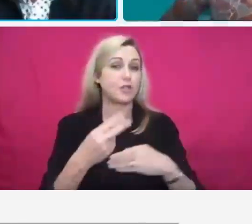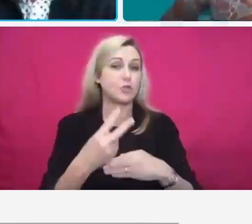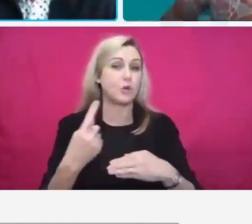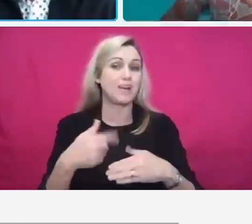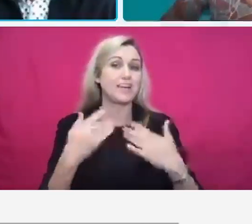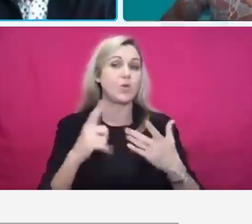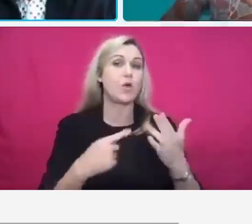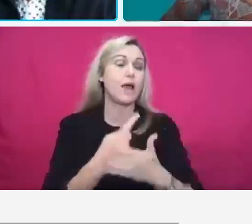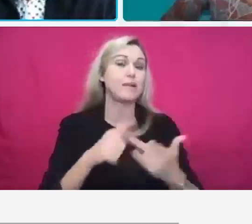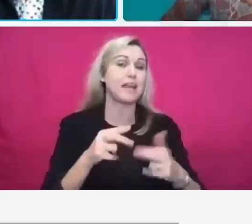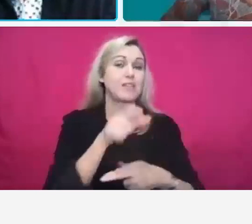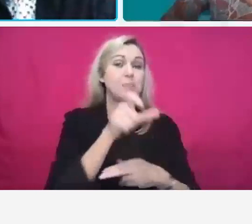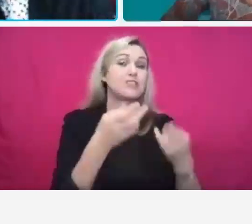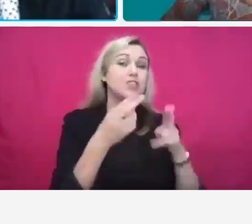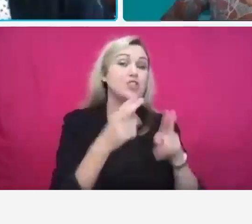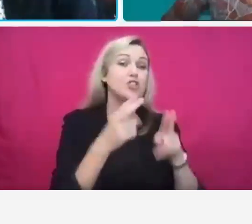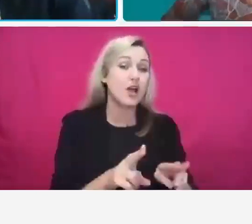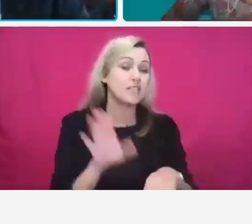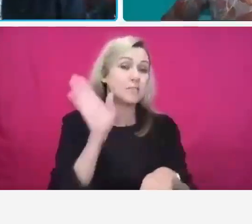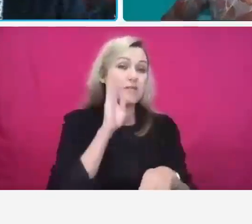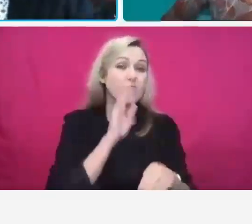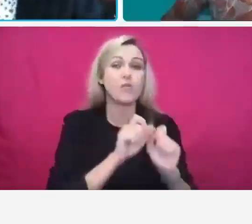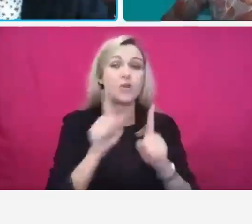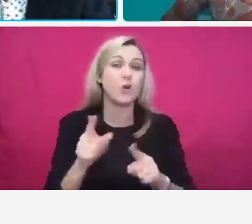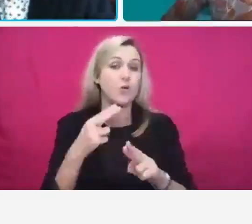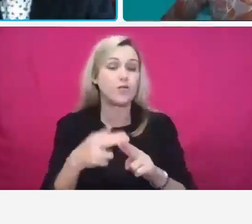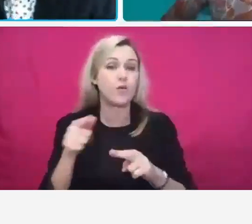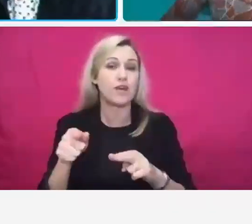to the assessor attending the care community?